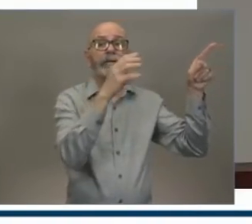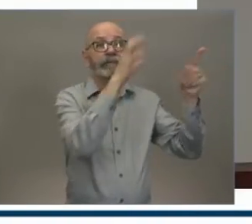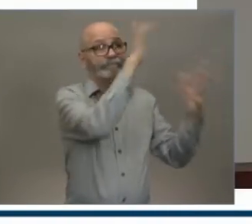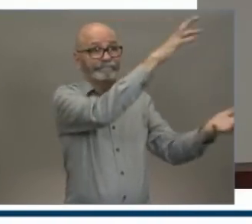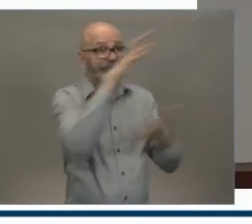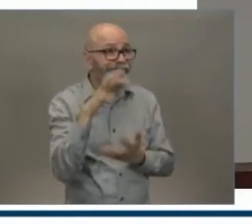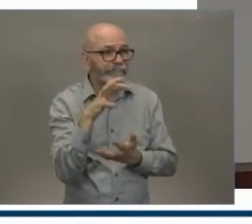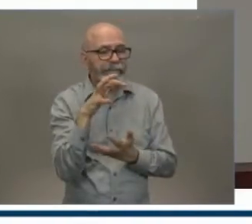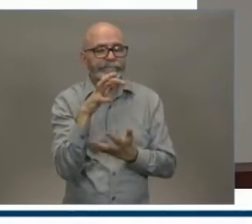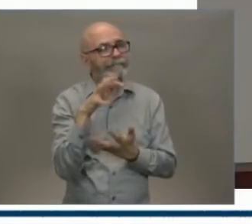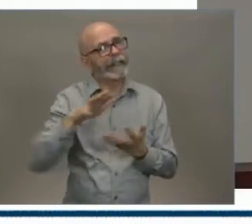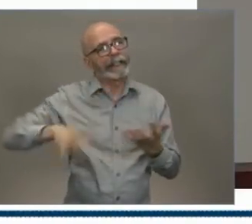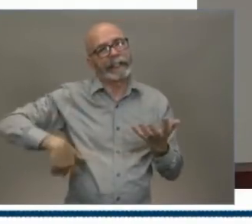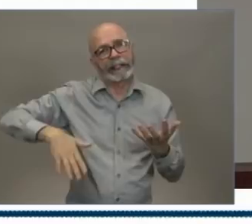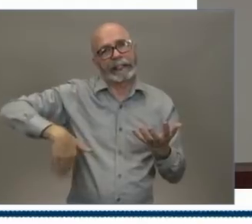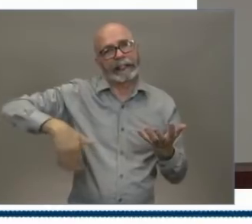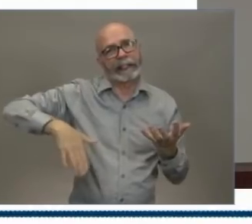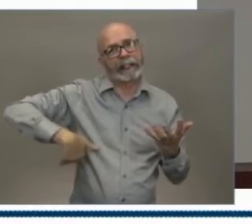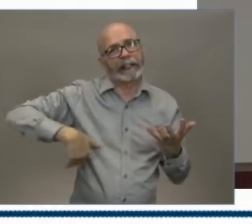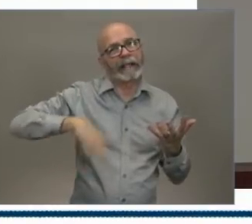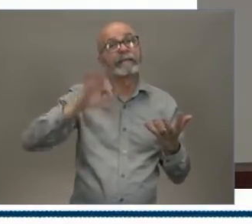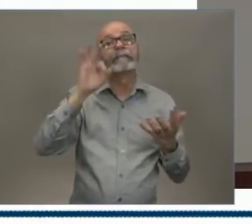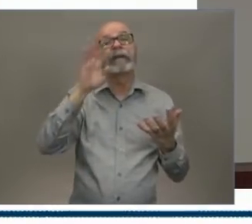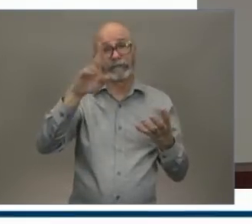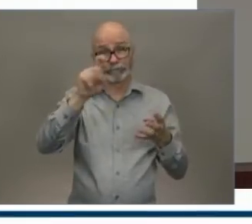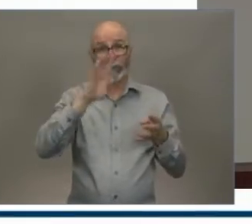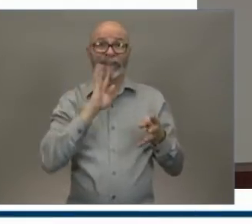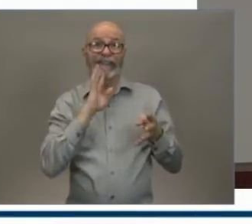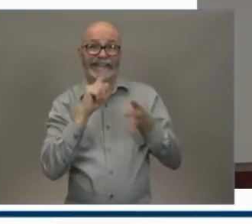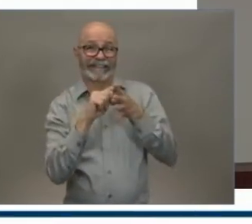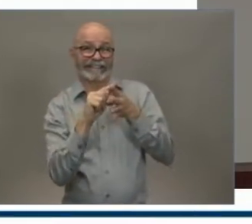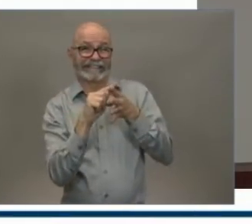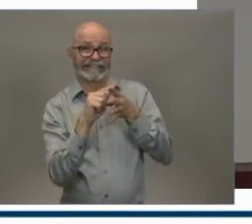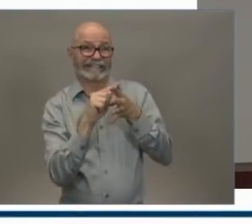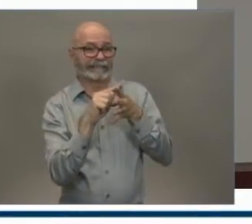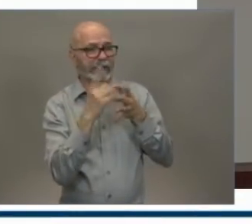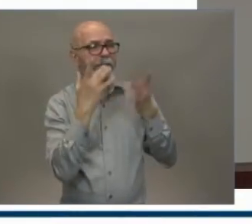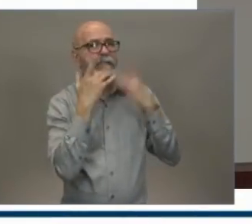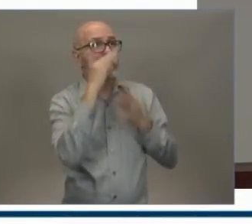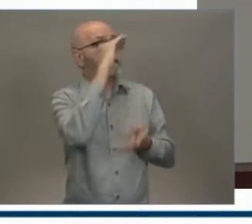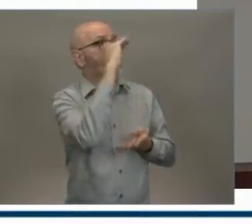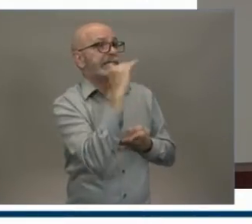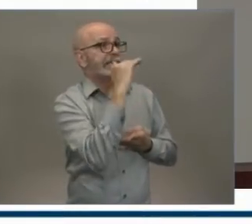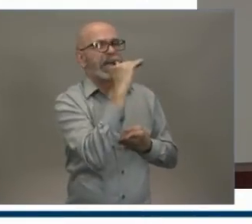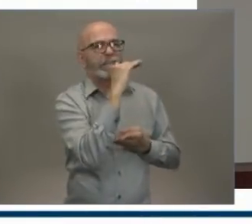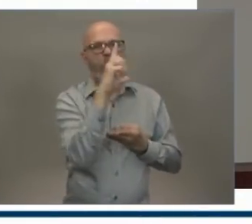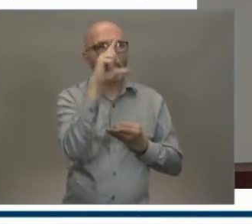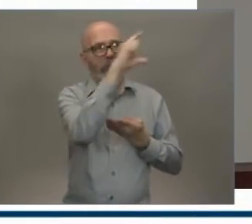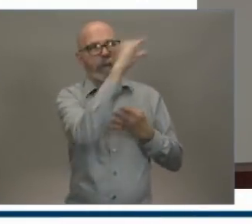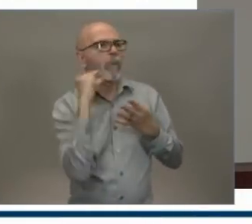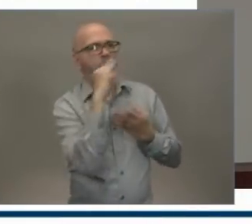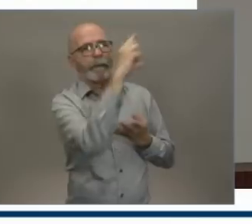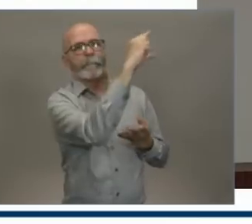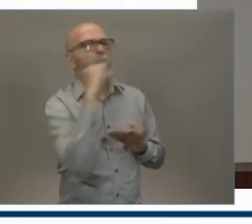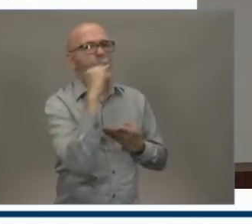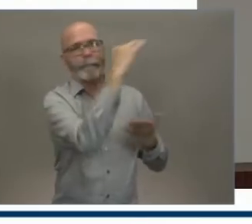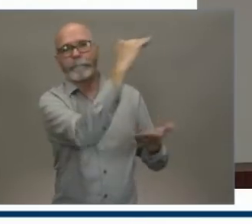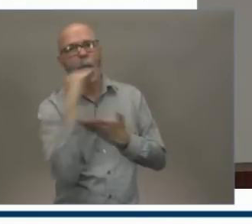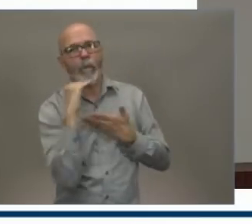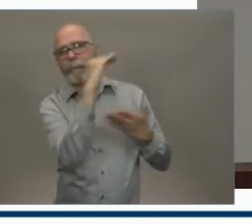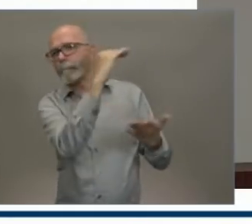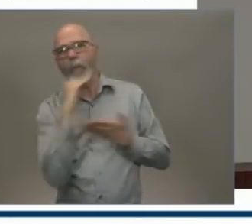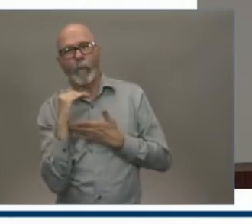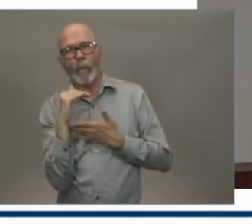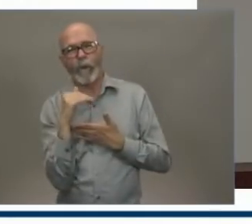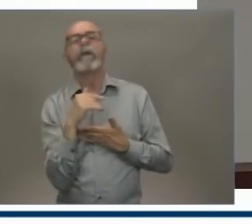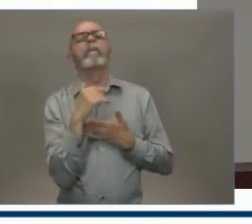week of February, we are expecting to receive limited amounts of Pfizer and our usual shipment of Moderna in